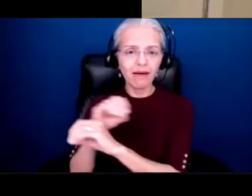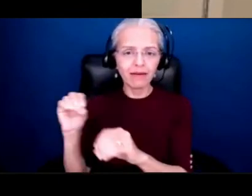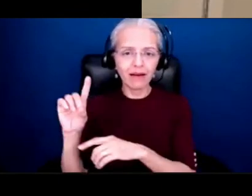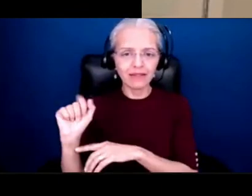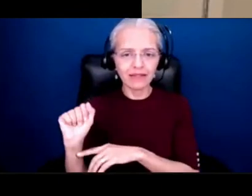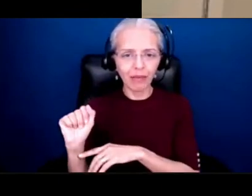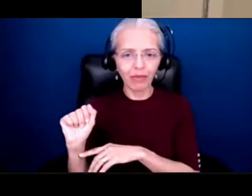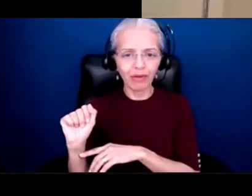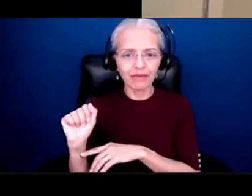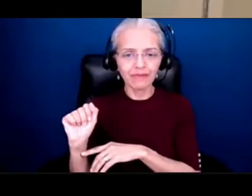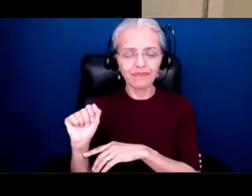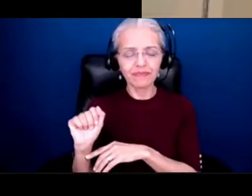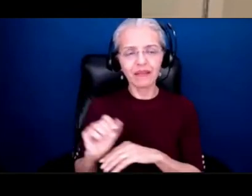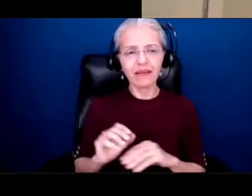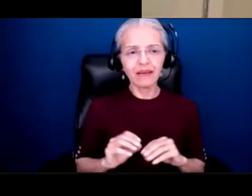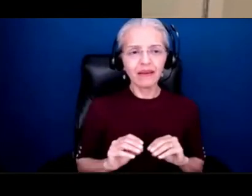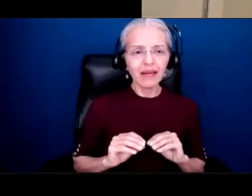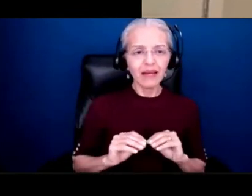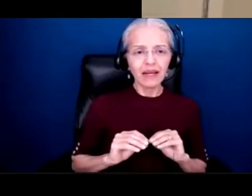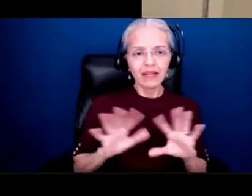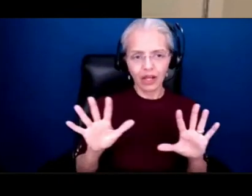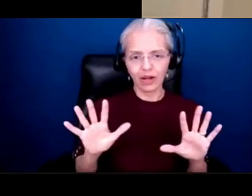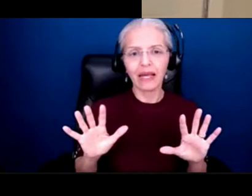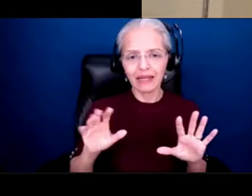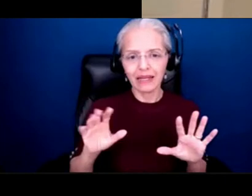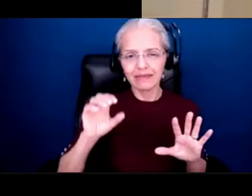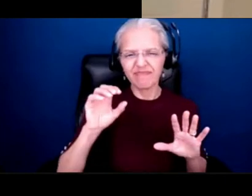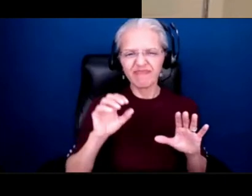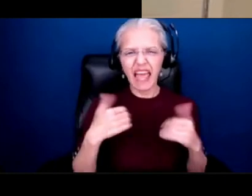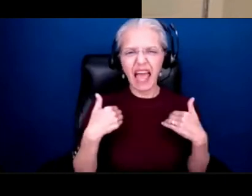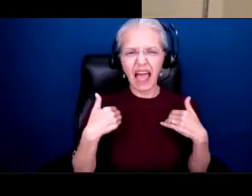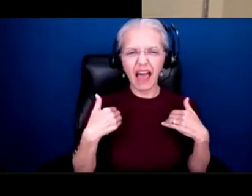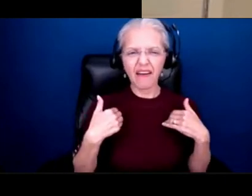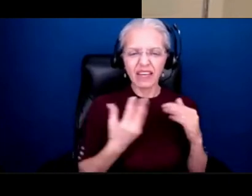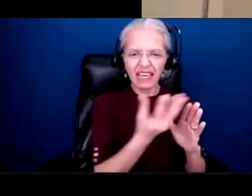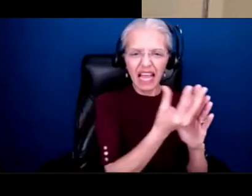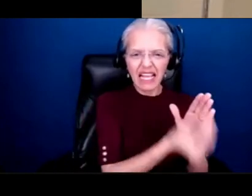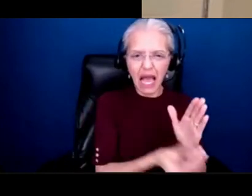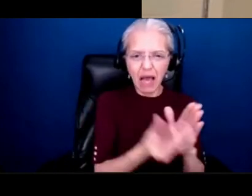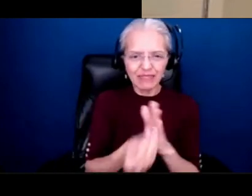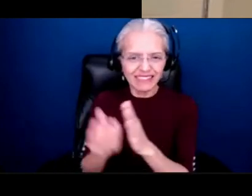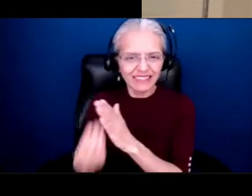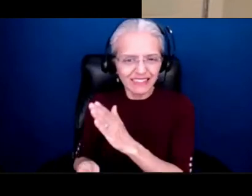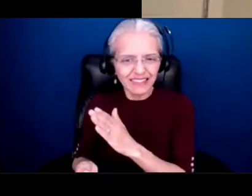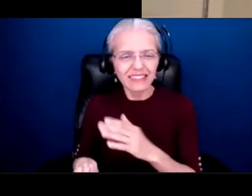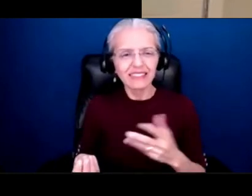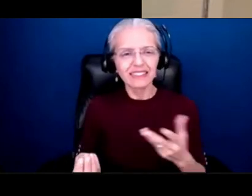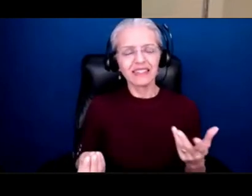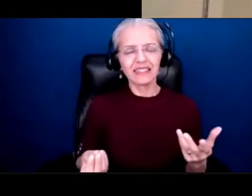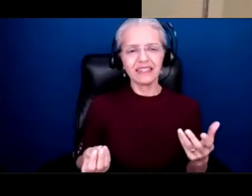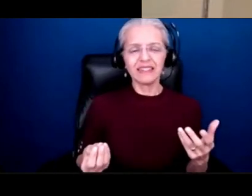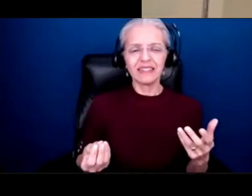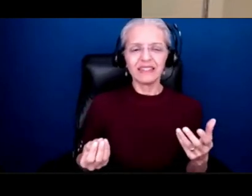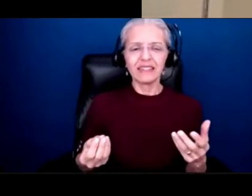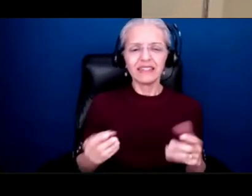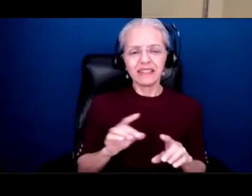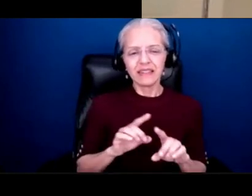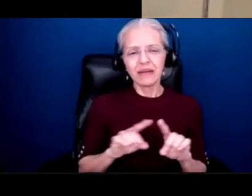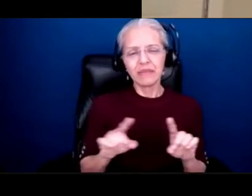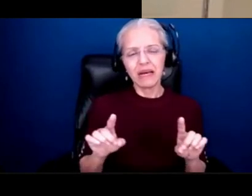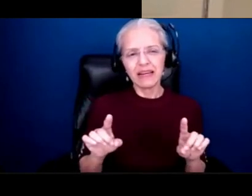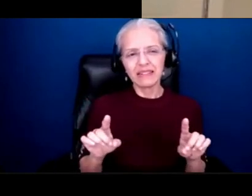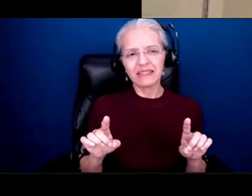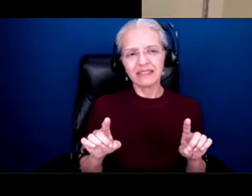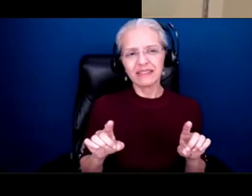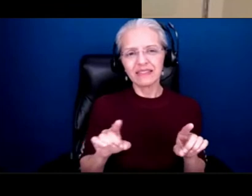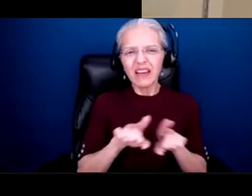there's, a gap, a distance that's created, but it's often not rooted in the lived